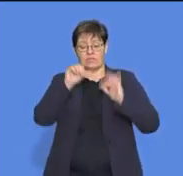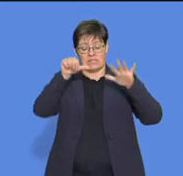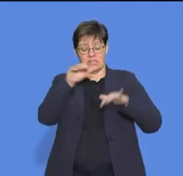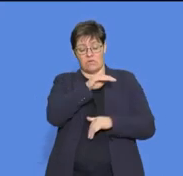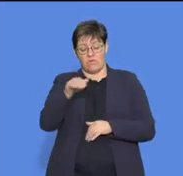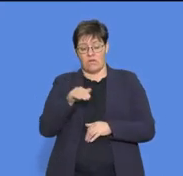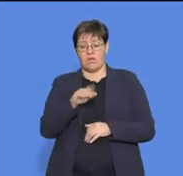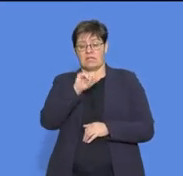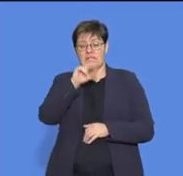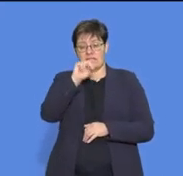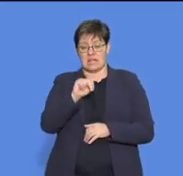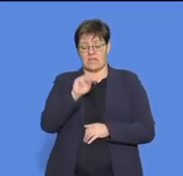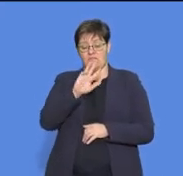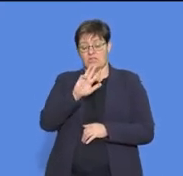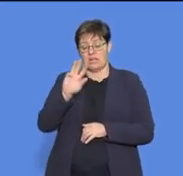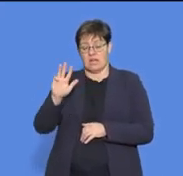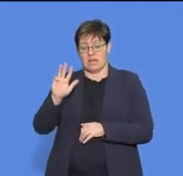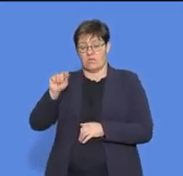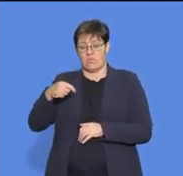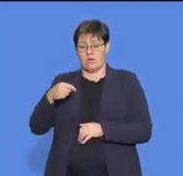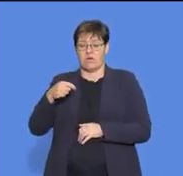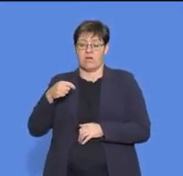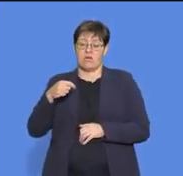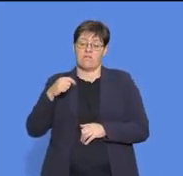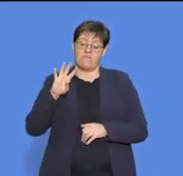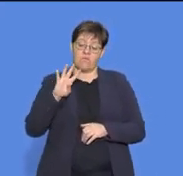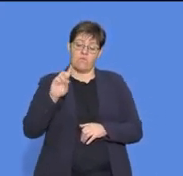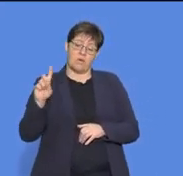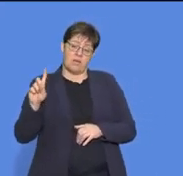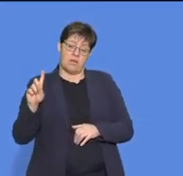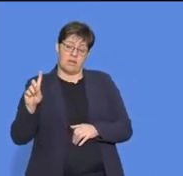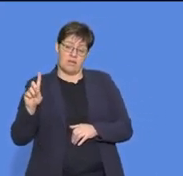49,41. So it's going to be 16 over